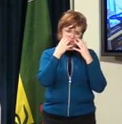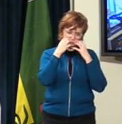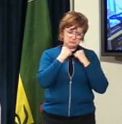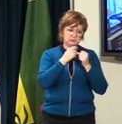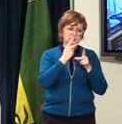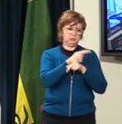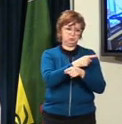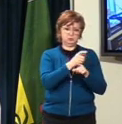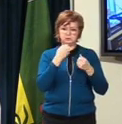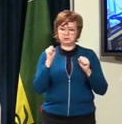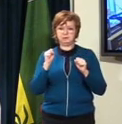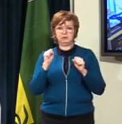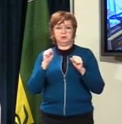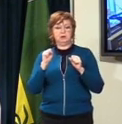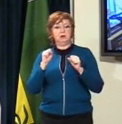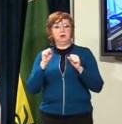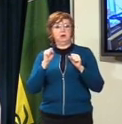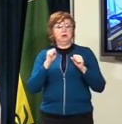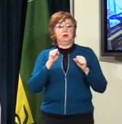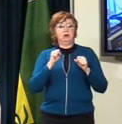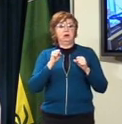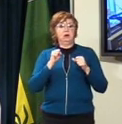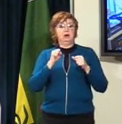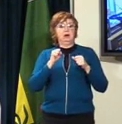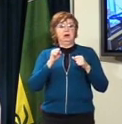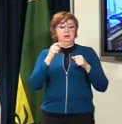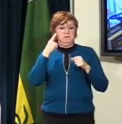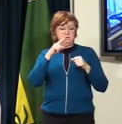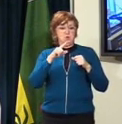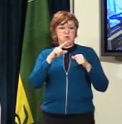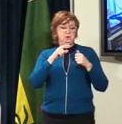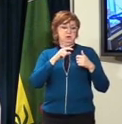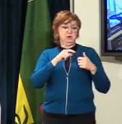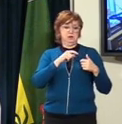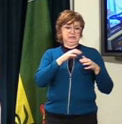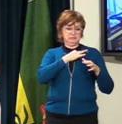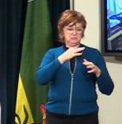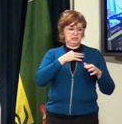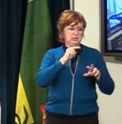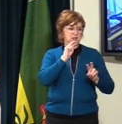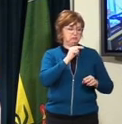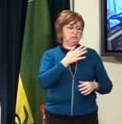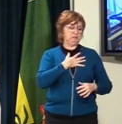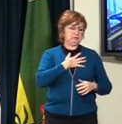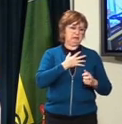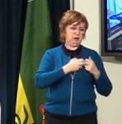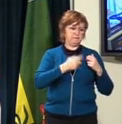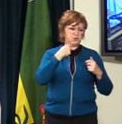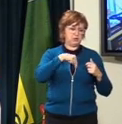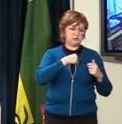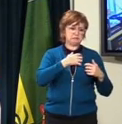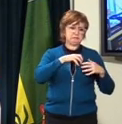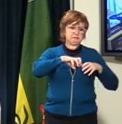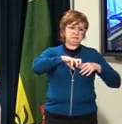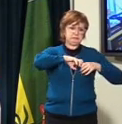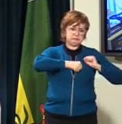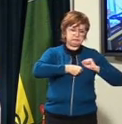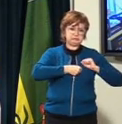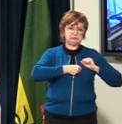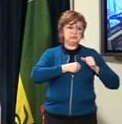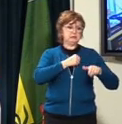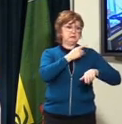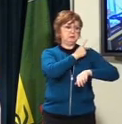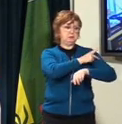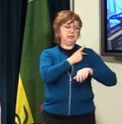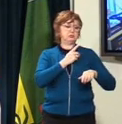hard on staff, it's really hard on patients, and it's heartbreaking for our families. So that all adds up to being, it's actually quite a big burden.